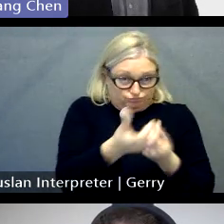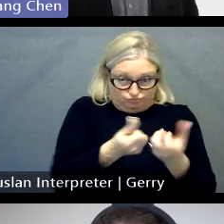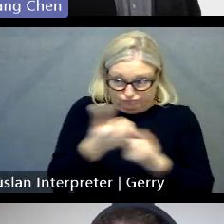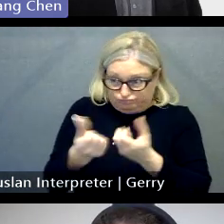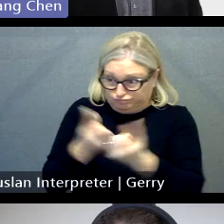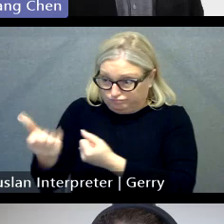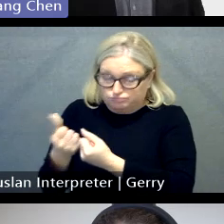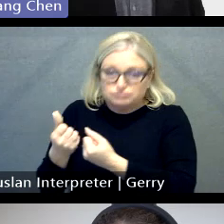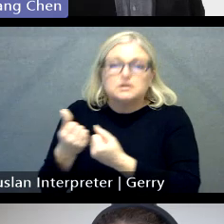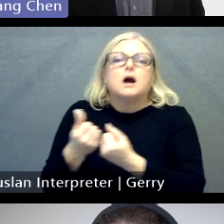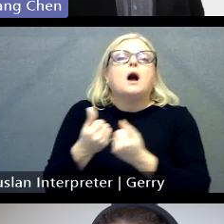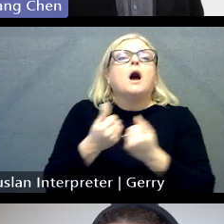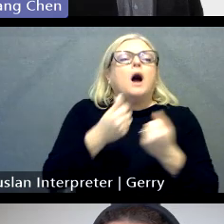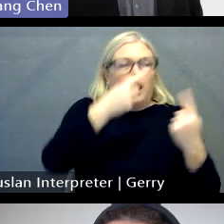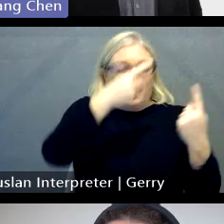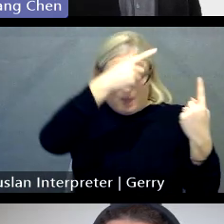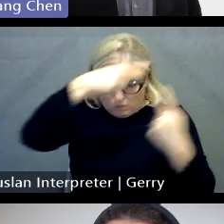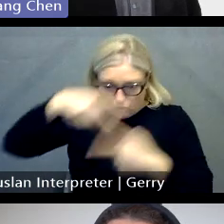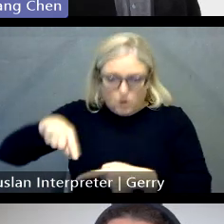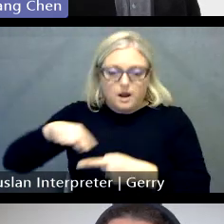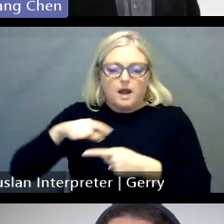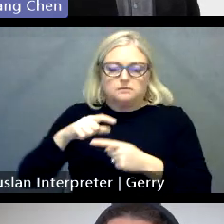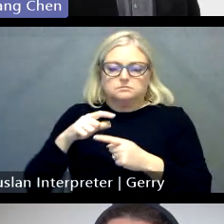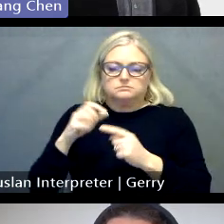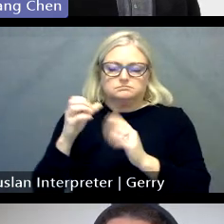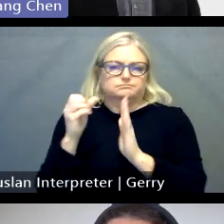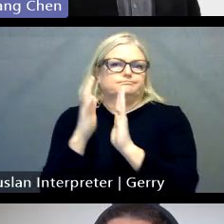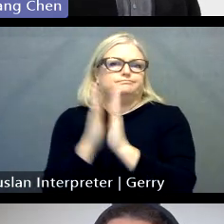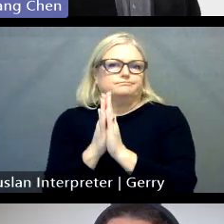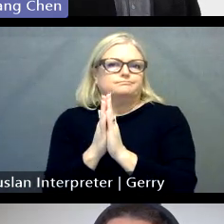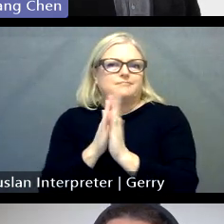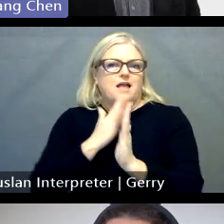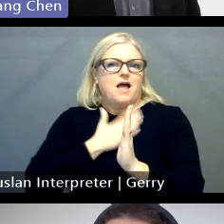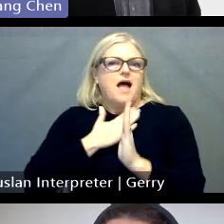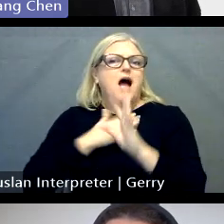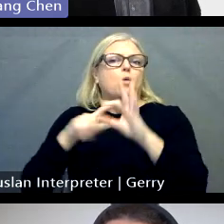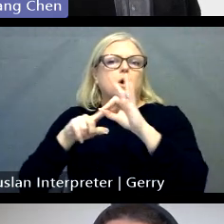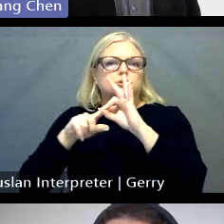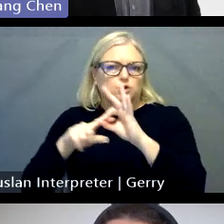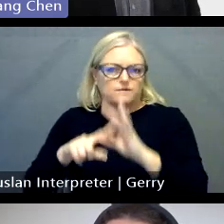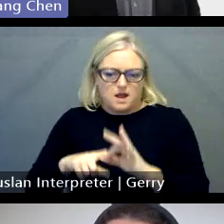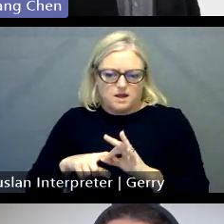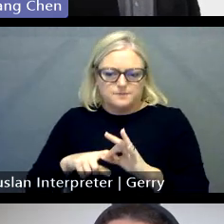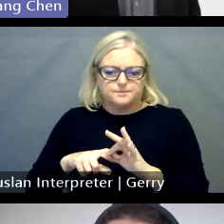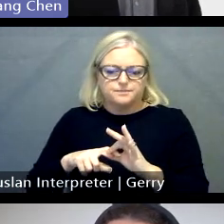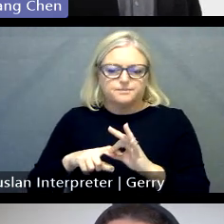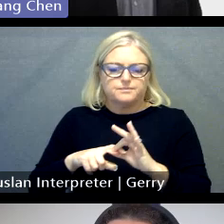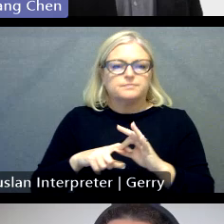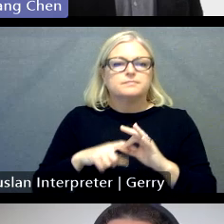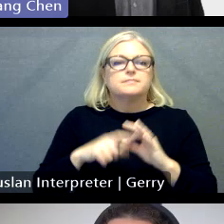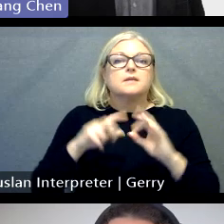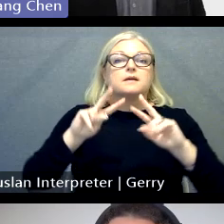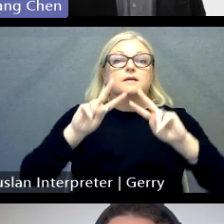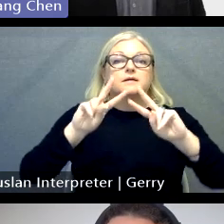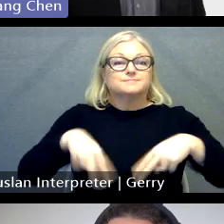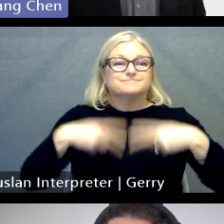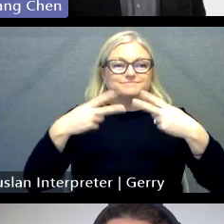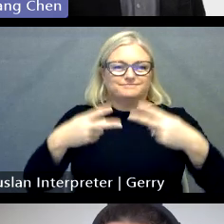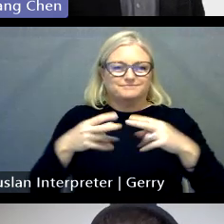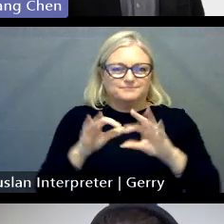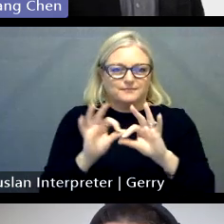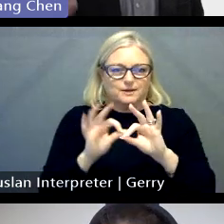produce item bank, which can also be found on the appendix of the report. So based on those